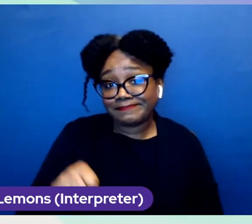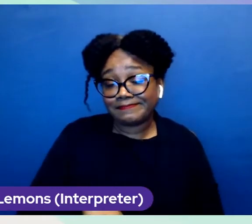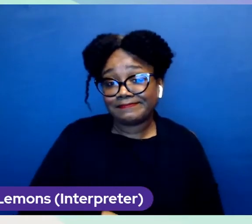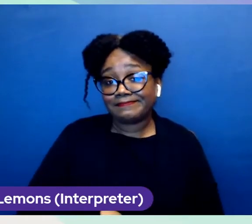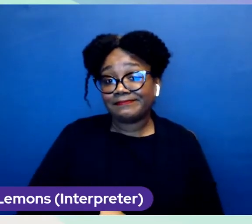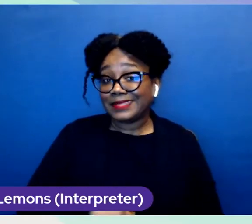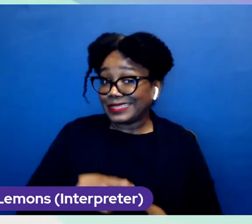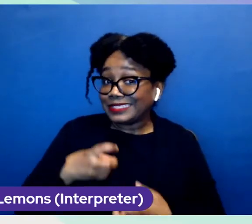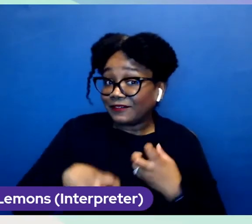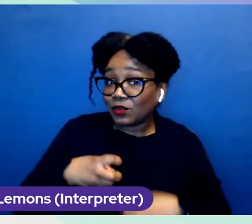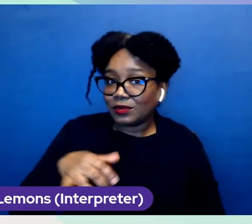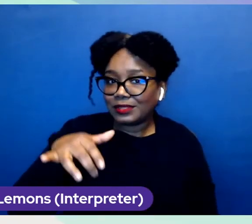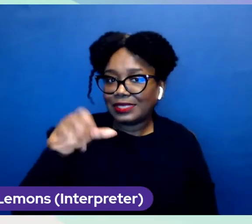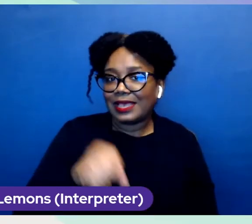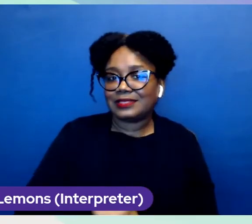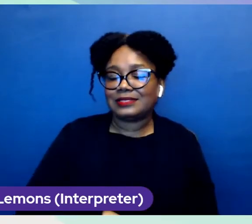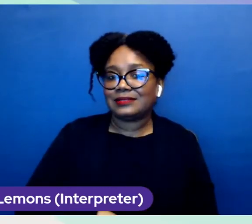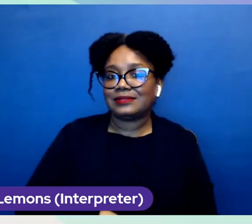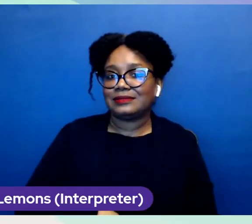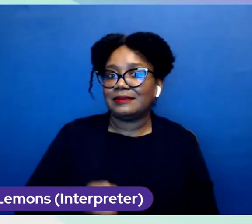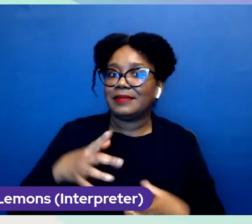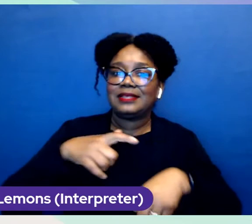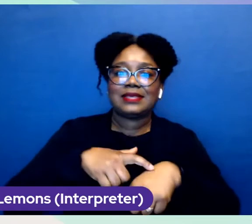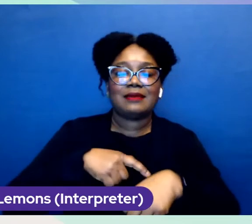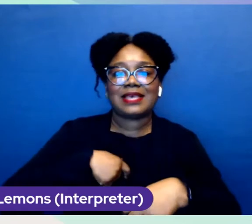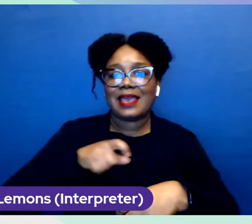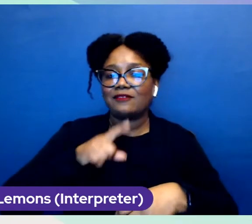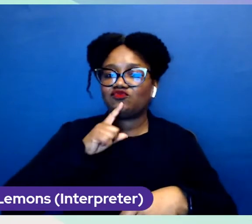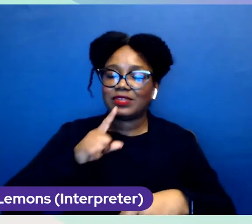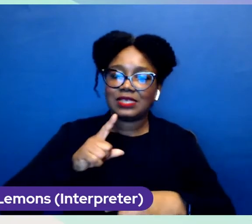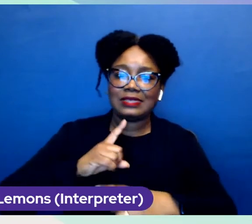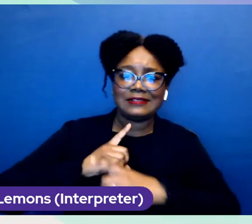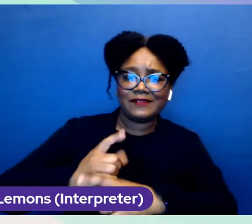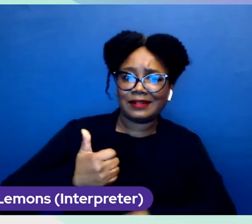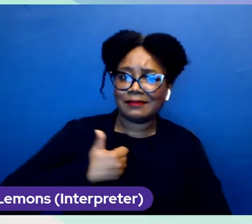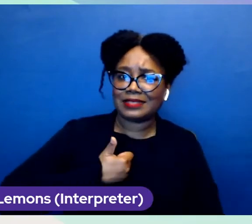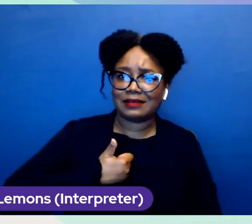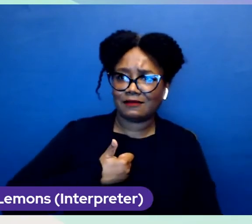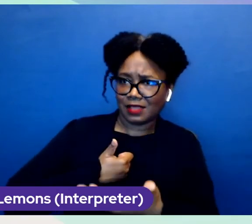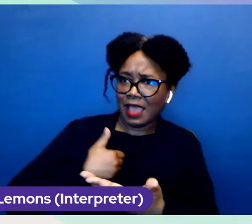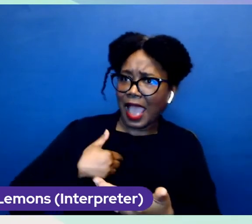time defending myself and proving myself to the world that I can play.